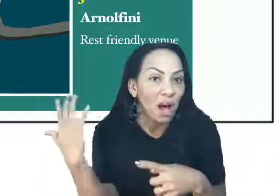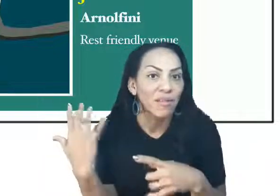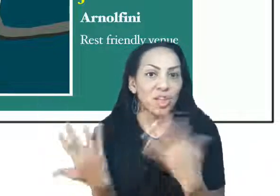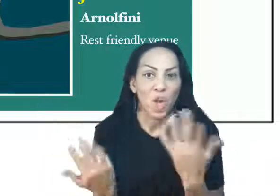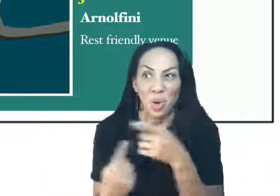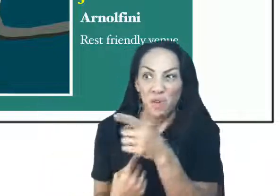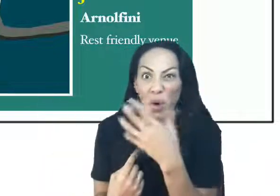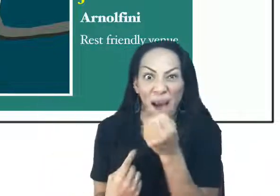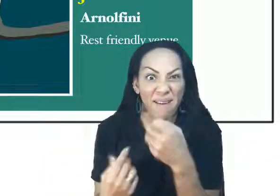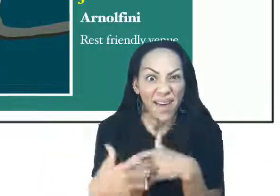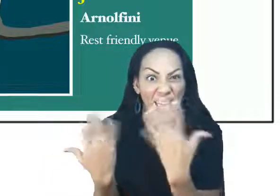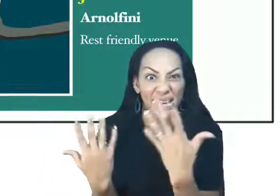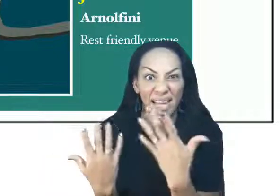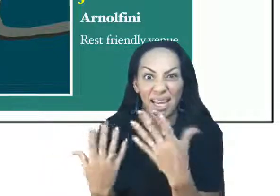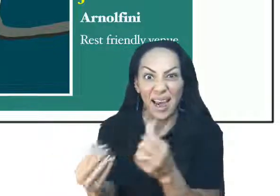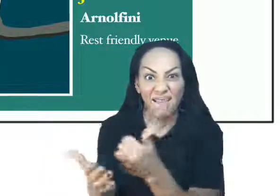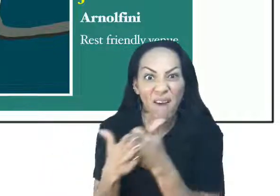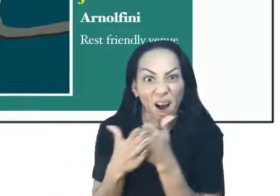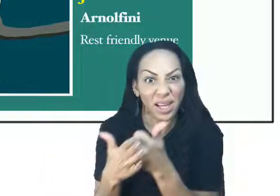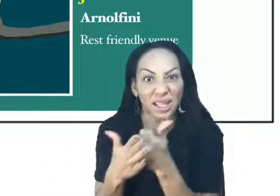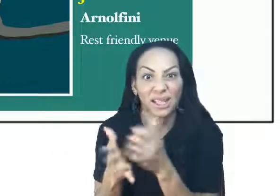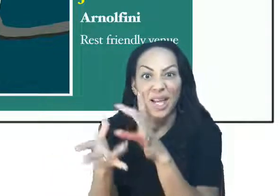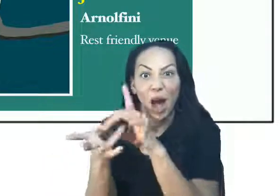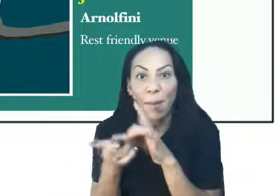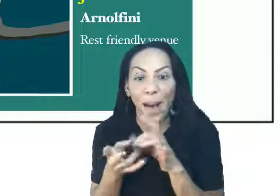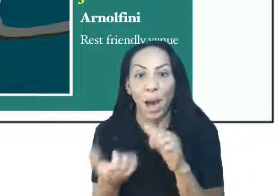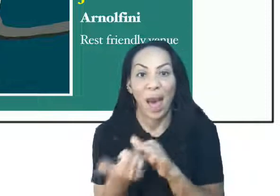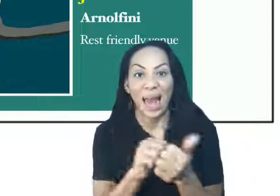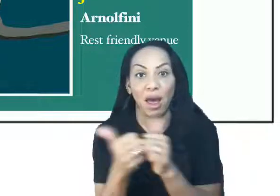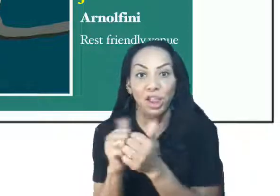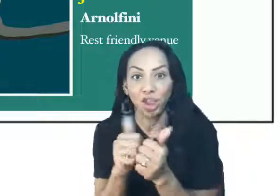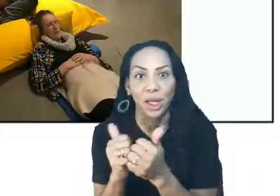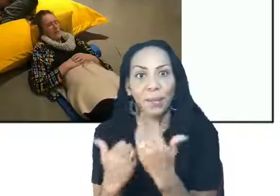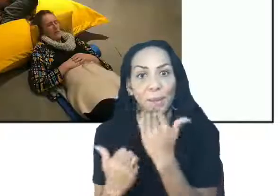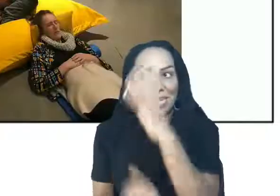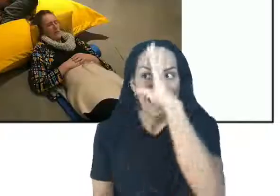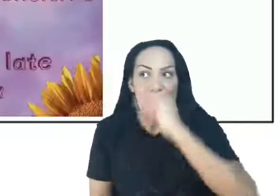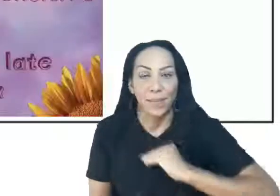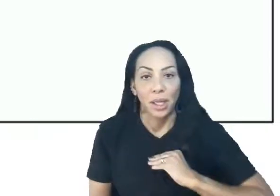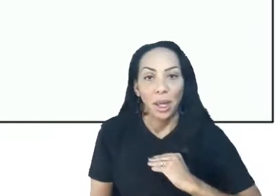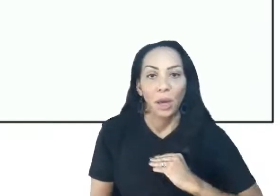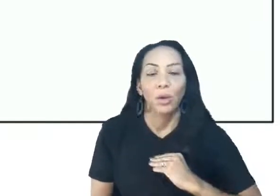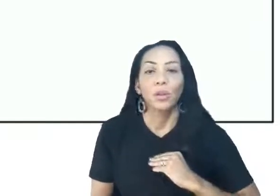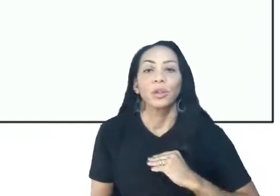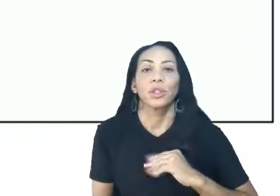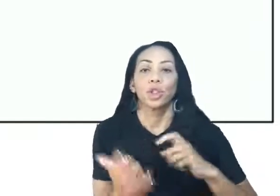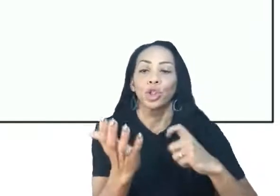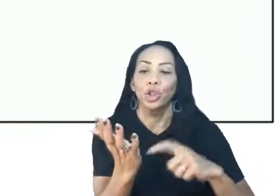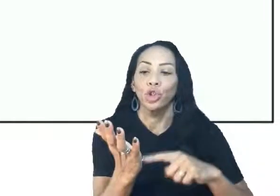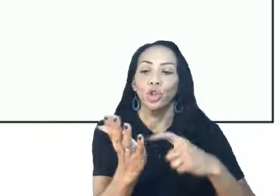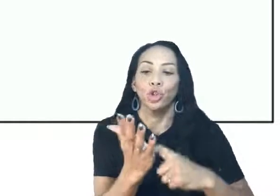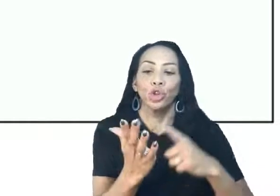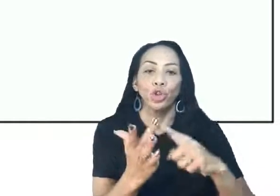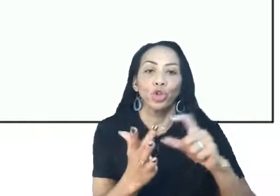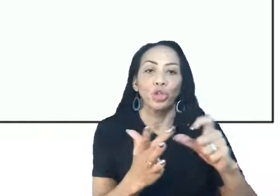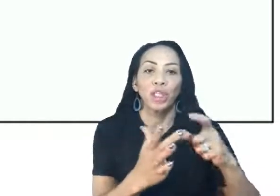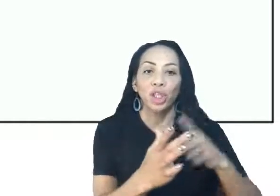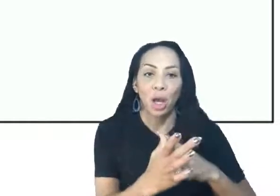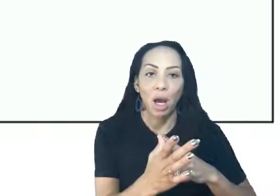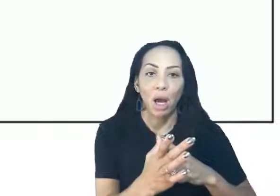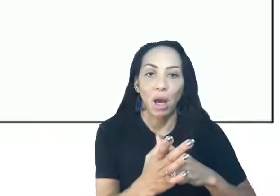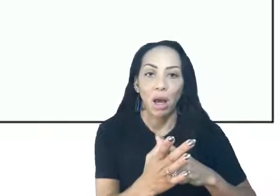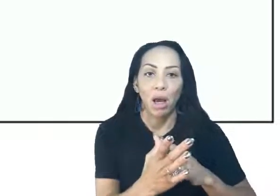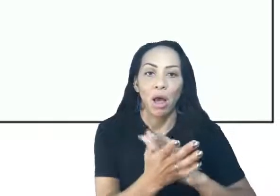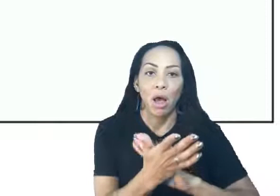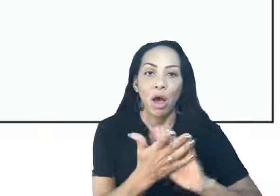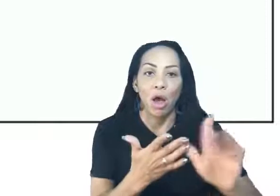So I'd like to end on this quote by Tricia Hersey, who's the founder of the NAP Ministry, who writes about